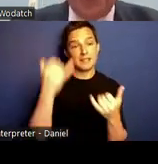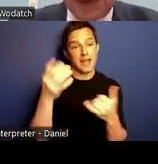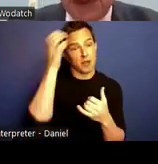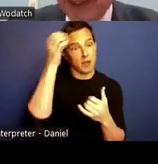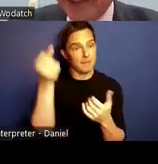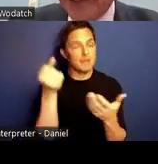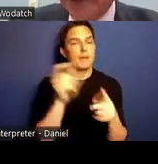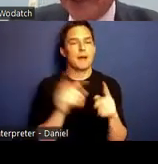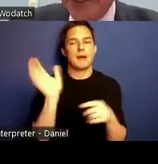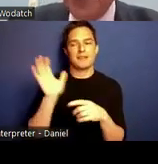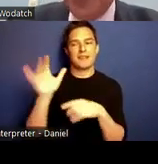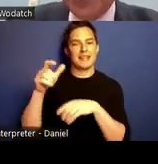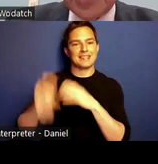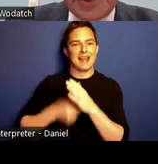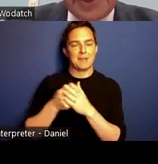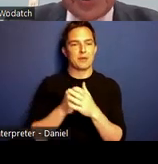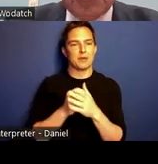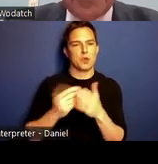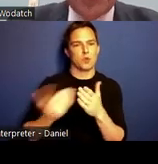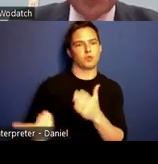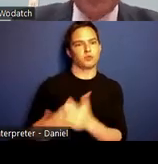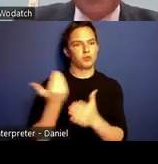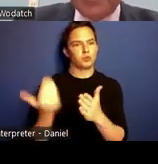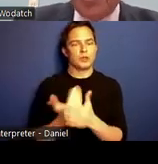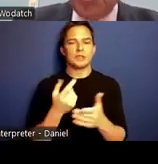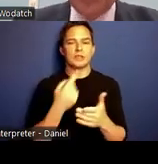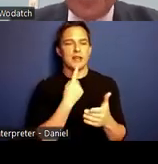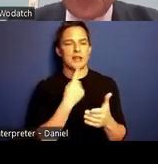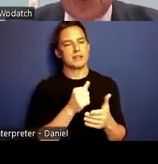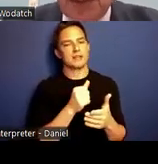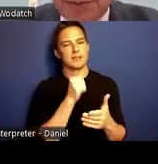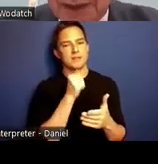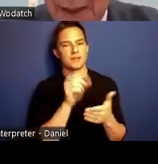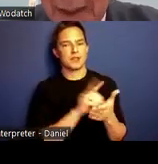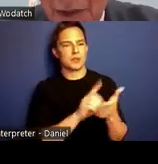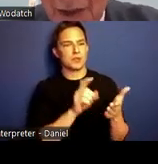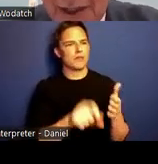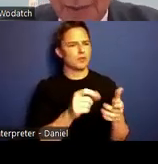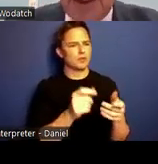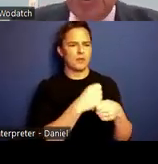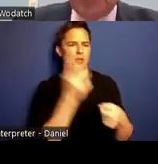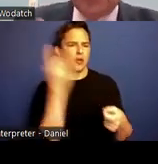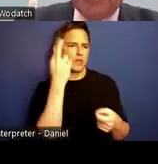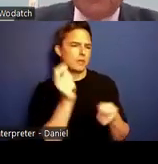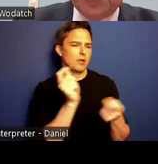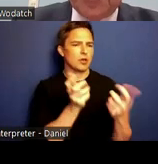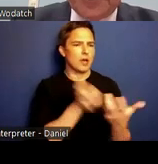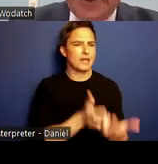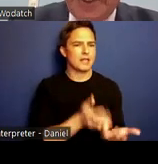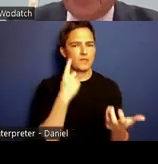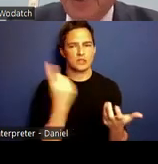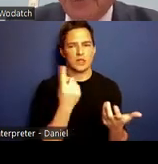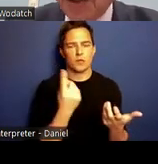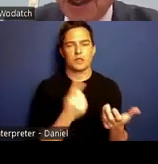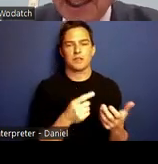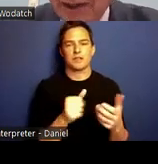a revolutionary idea that to say non-discrimination would mean you would have to do reasonable accommodation to someone. You would have to, the